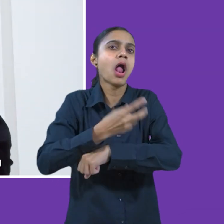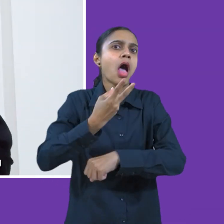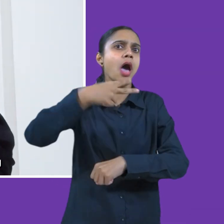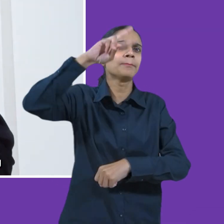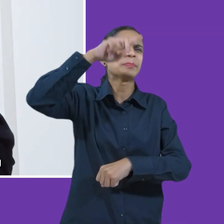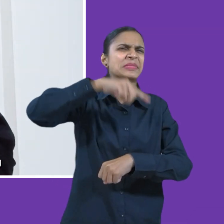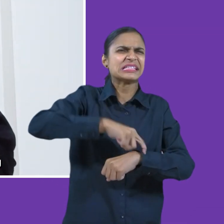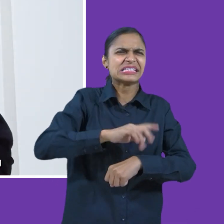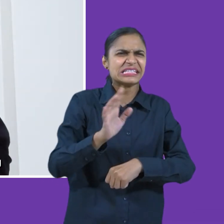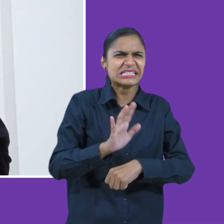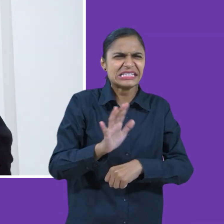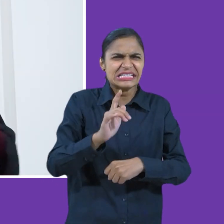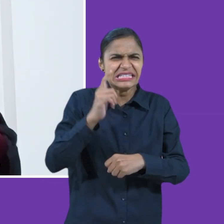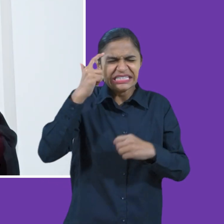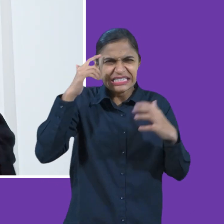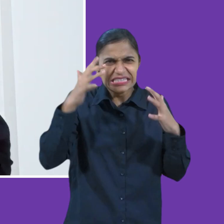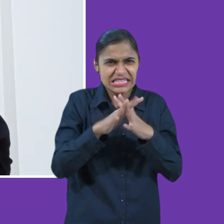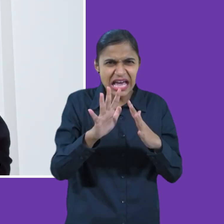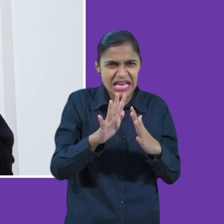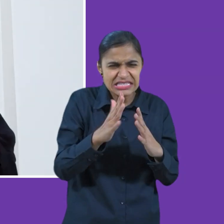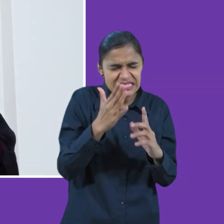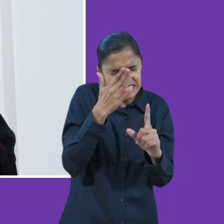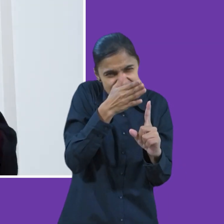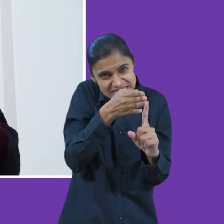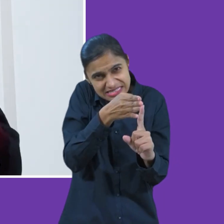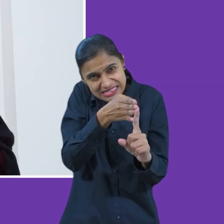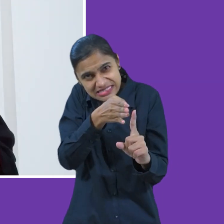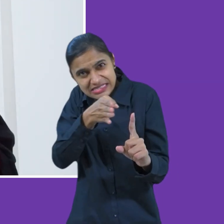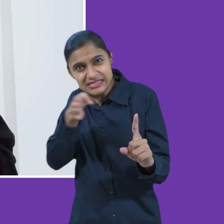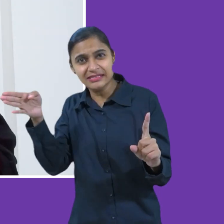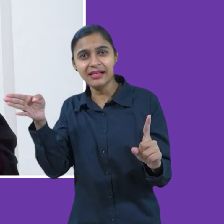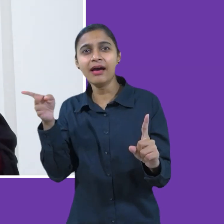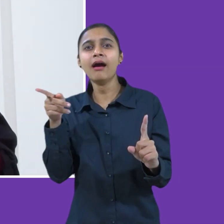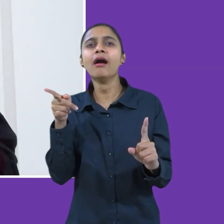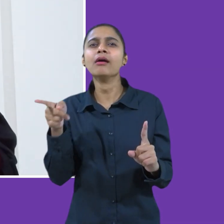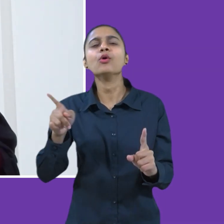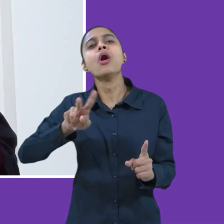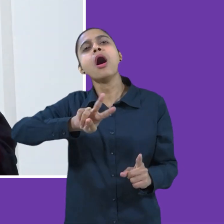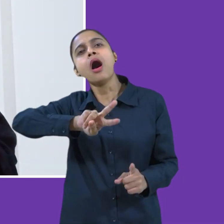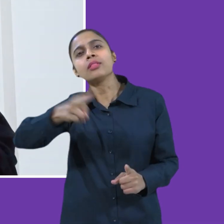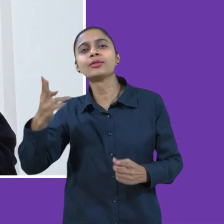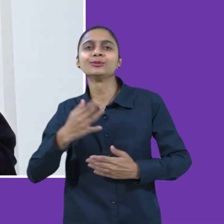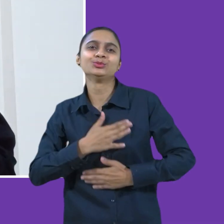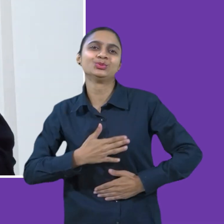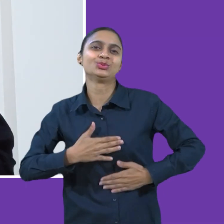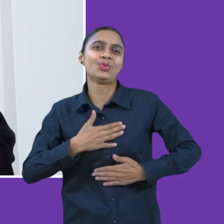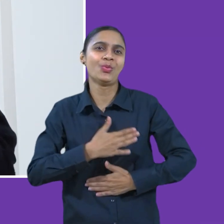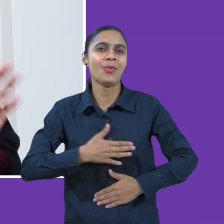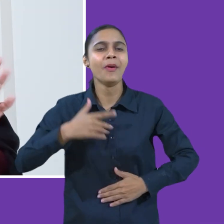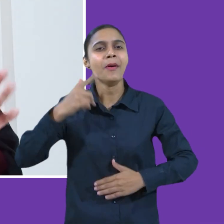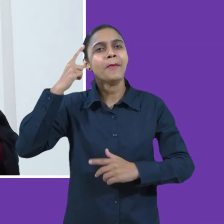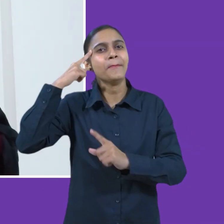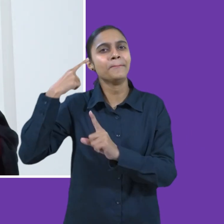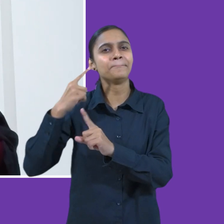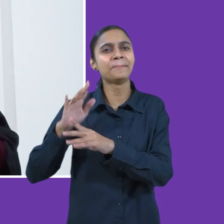not like something is happening with me. So I quickly diverted my mind. So I took upon habits, any